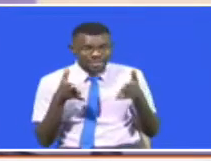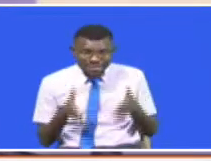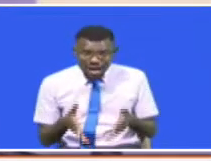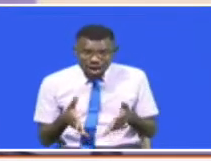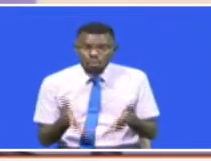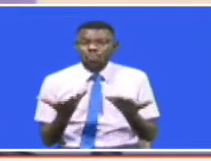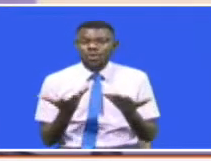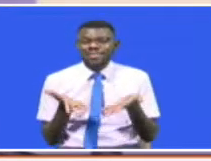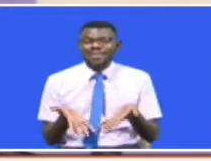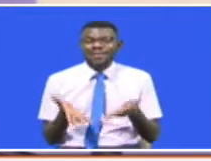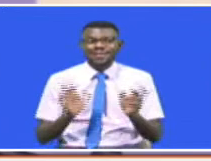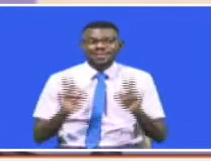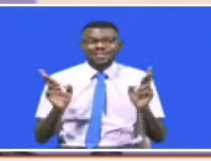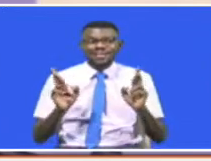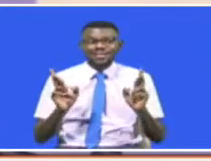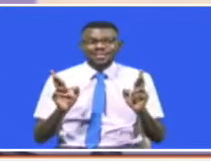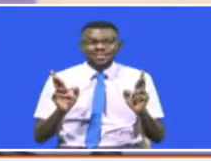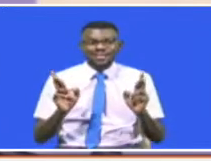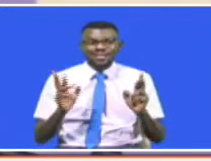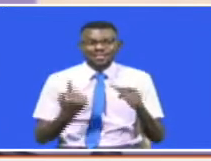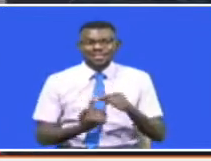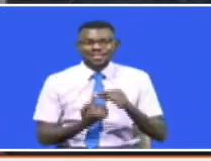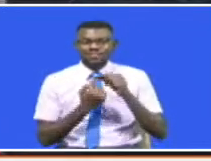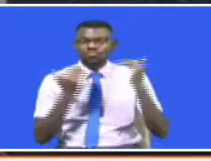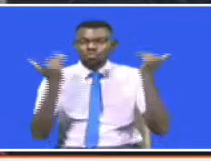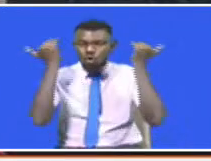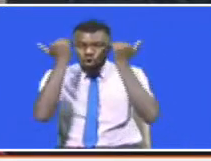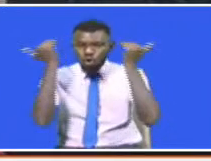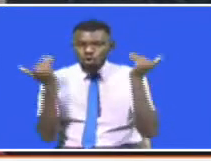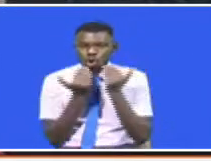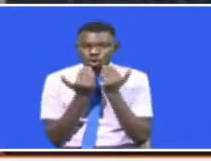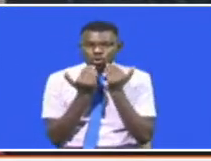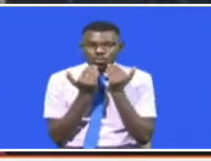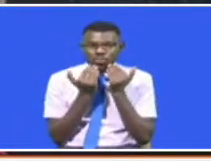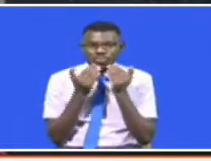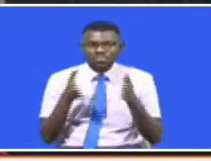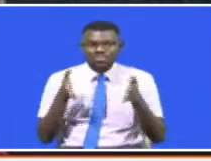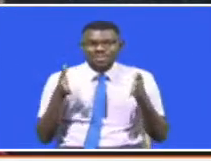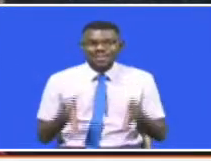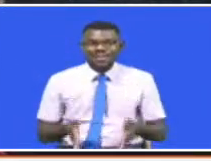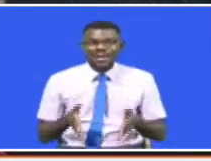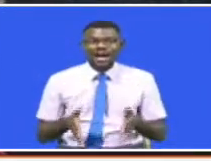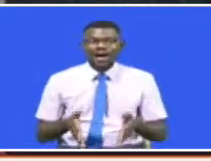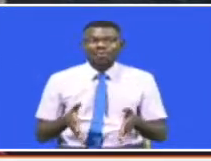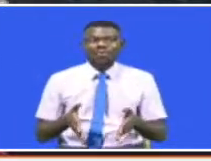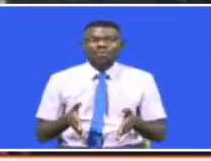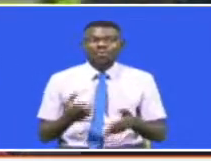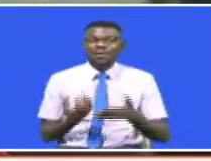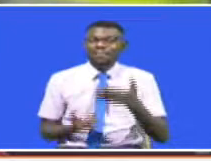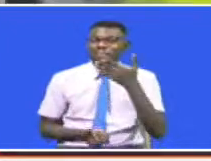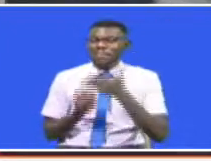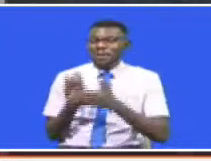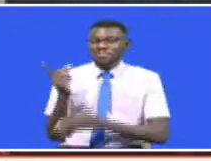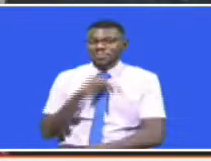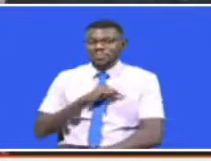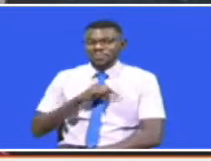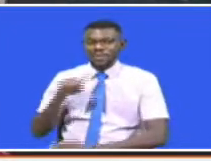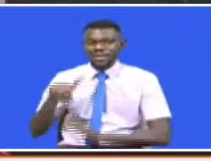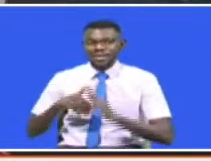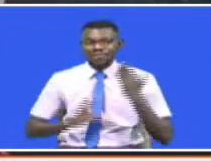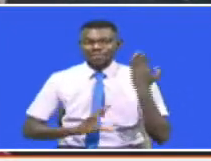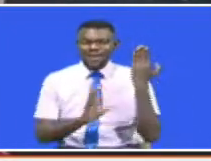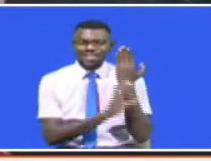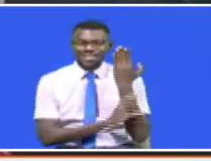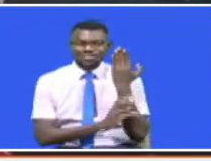out. They specialize court, which becomes the third in the country after the one in